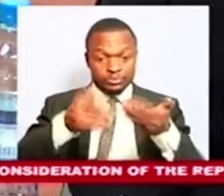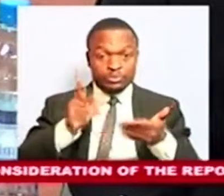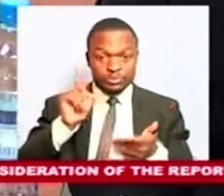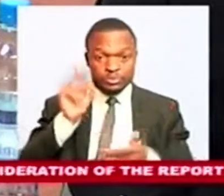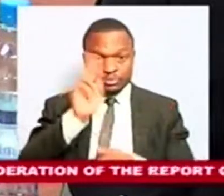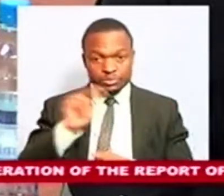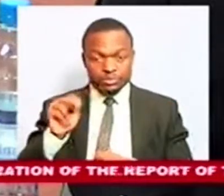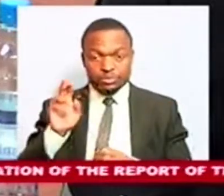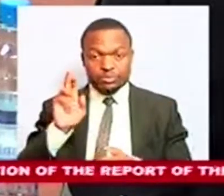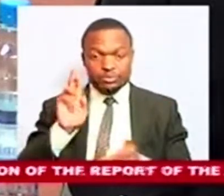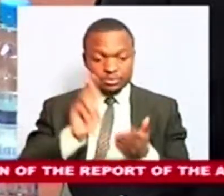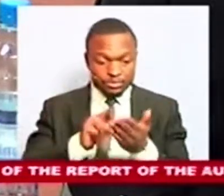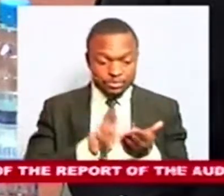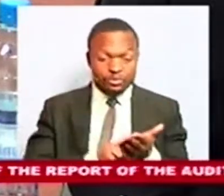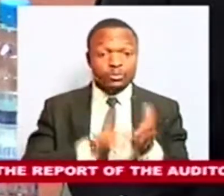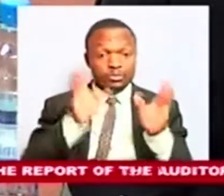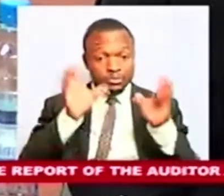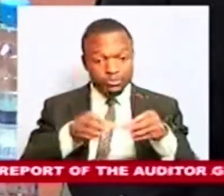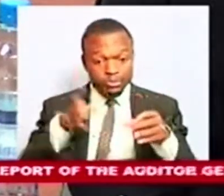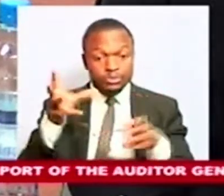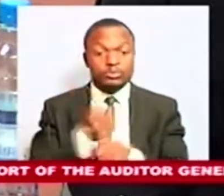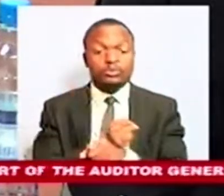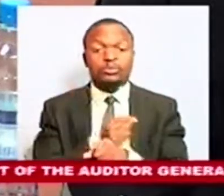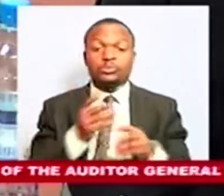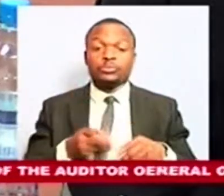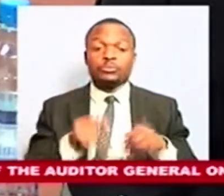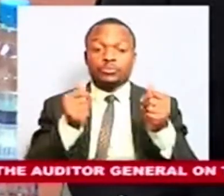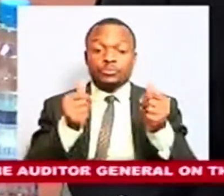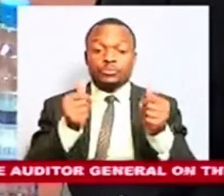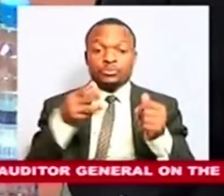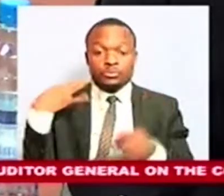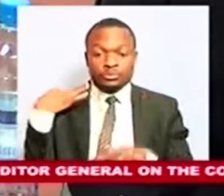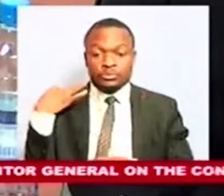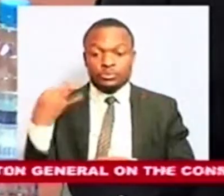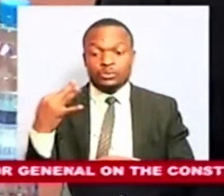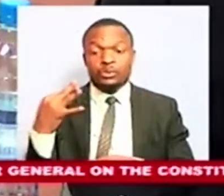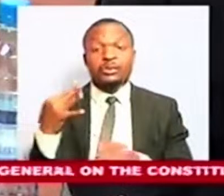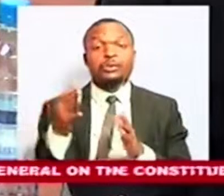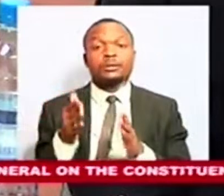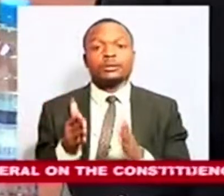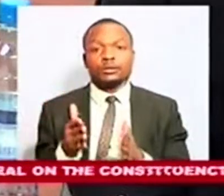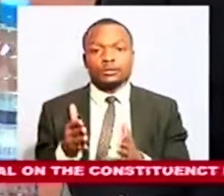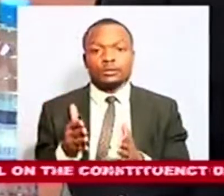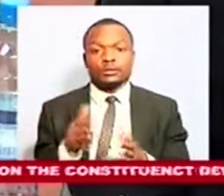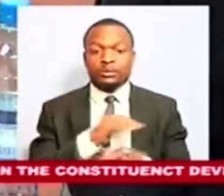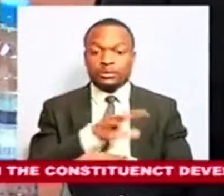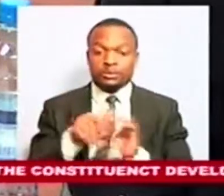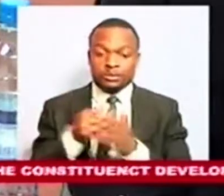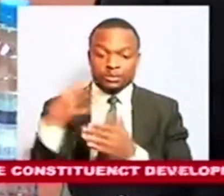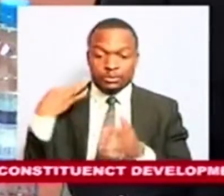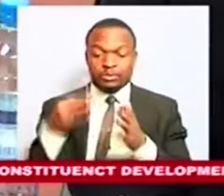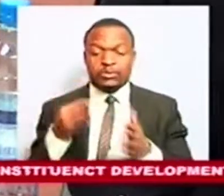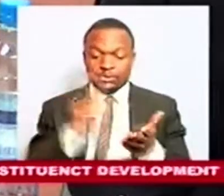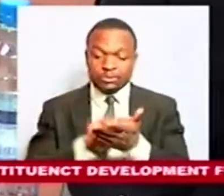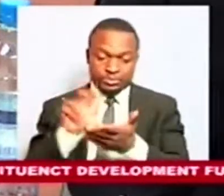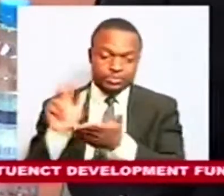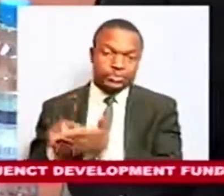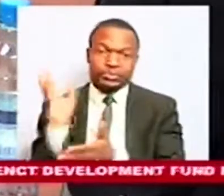CDF guidelines, the Council received very few applications and all the applicants were approved and paid for.